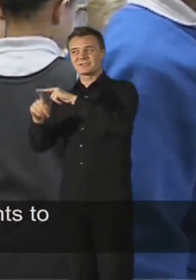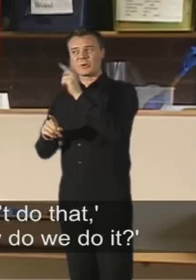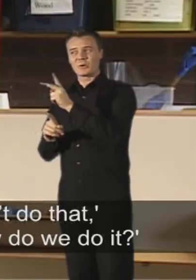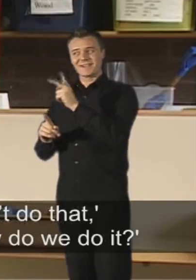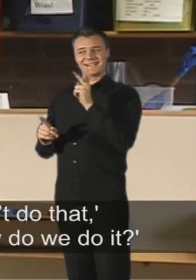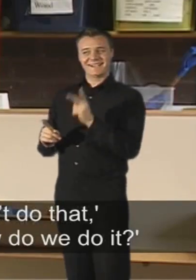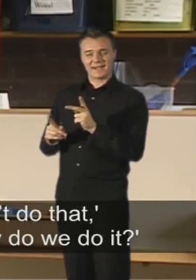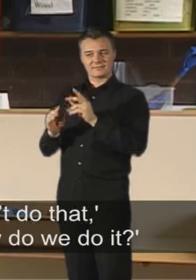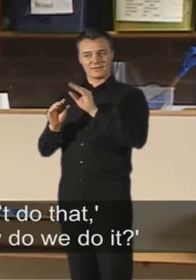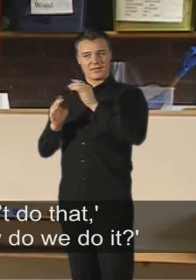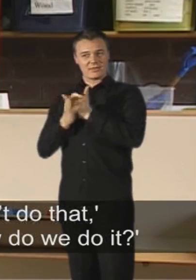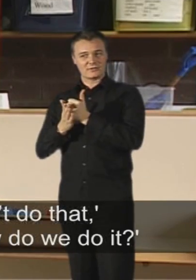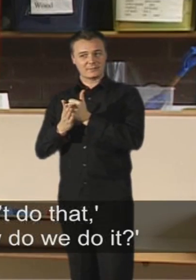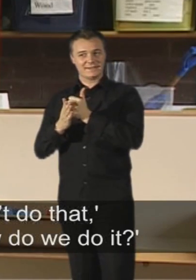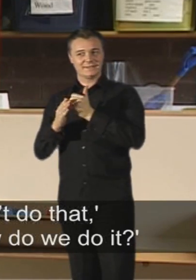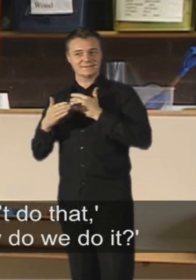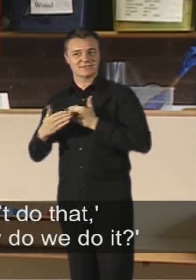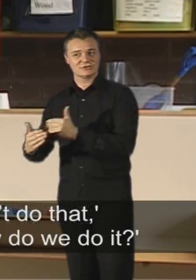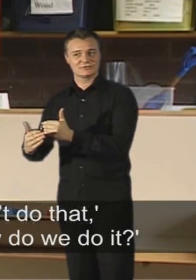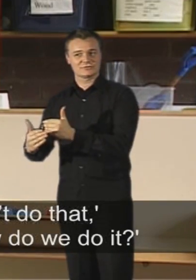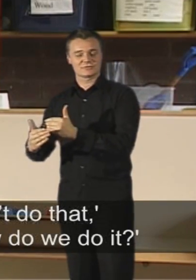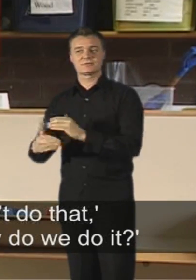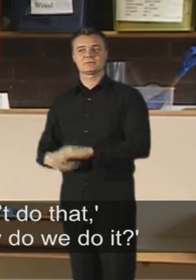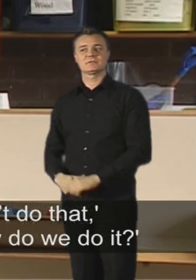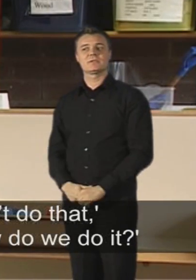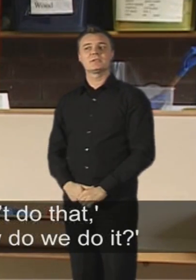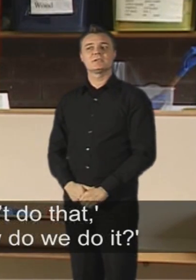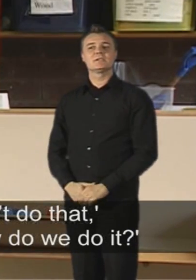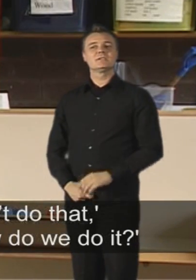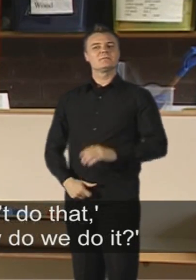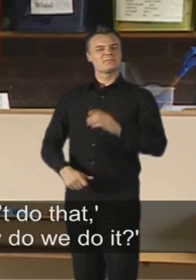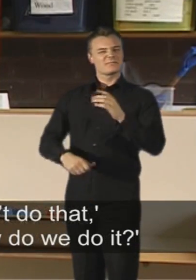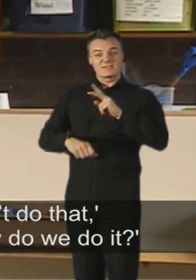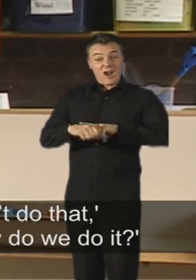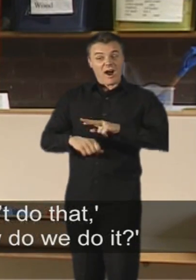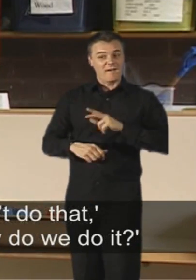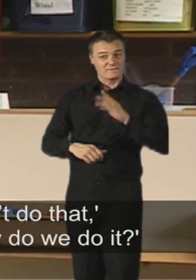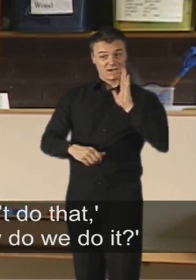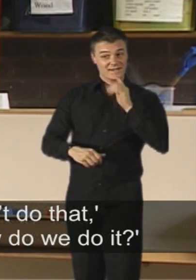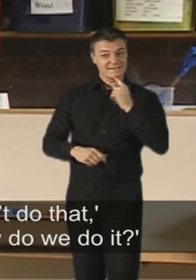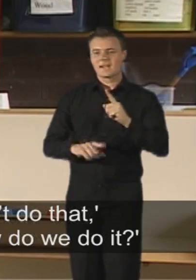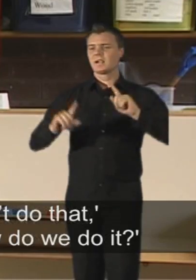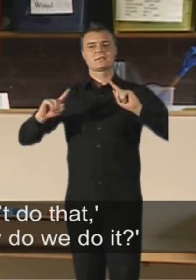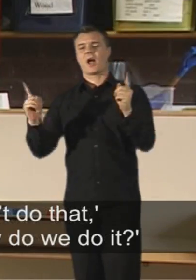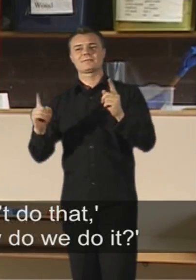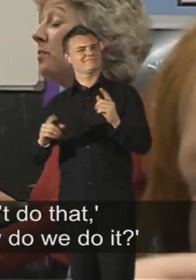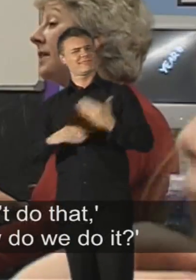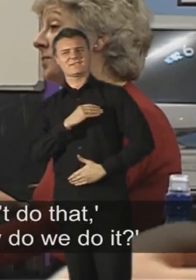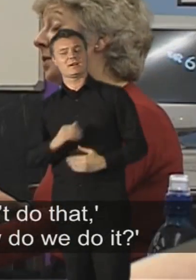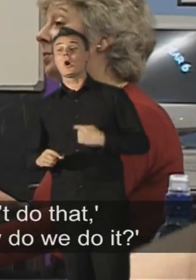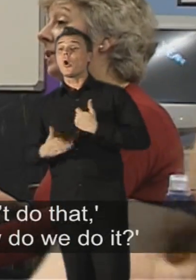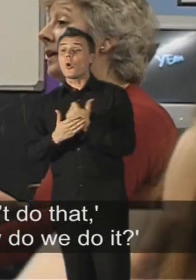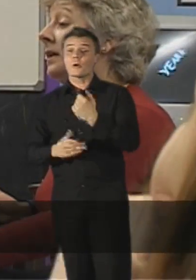I've never heard them say, we can't do that. I've only ever heard them say, how do we do